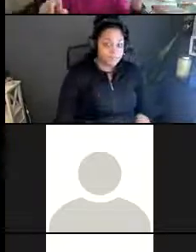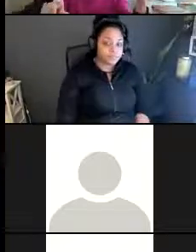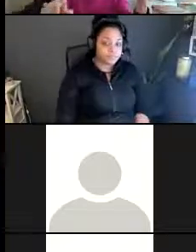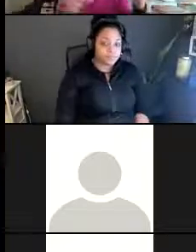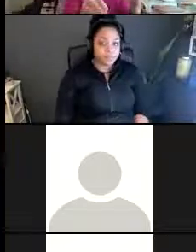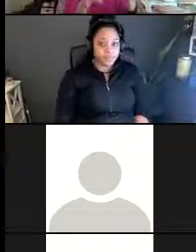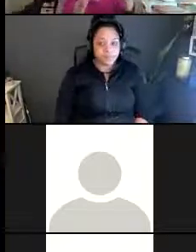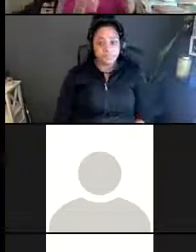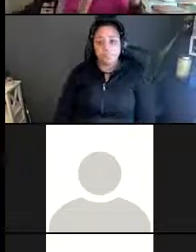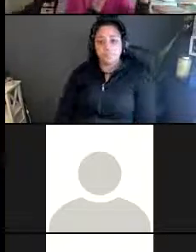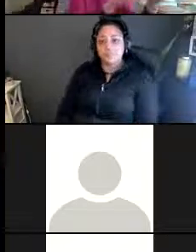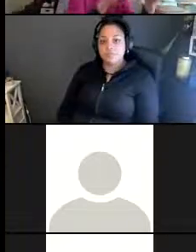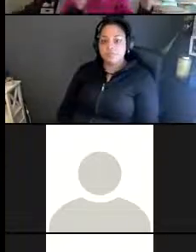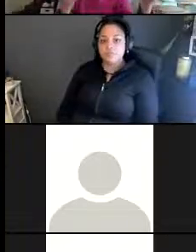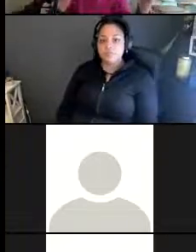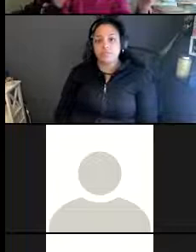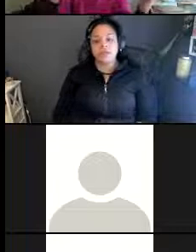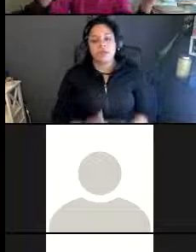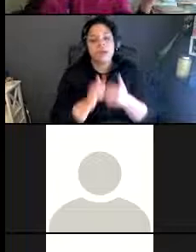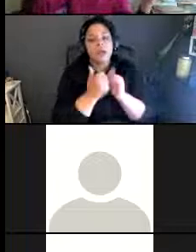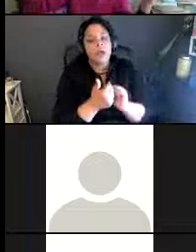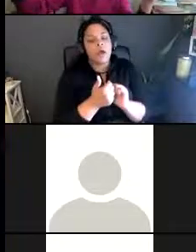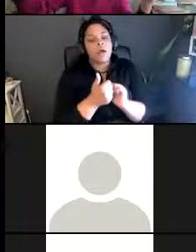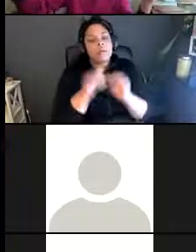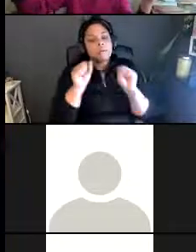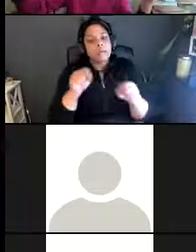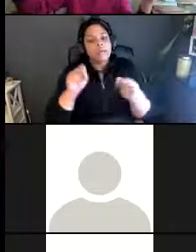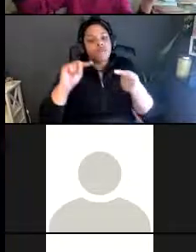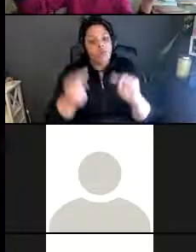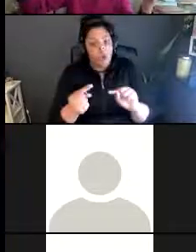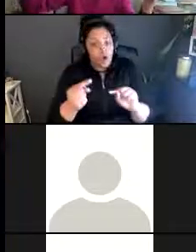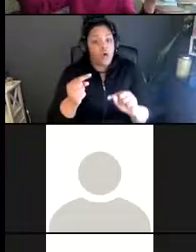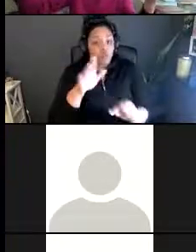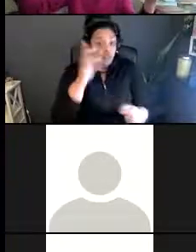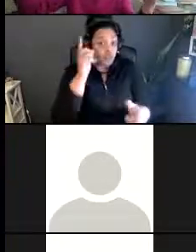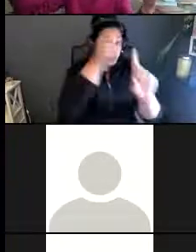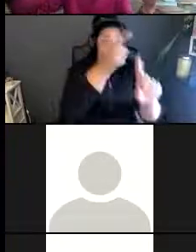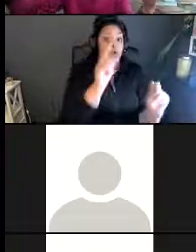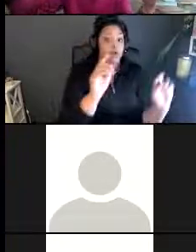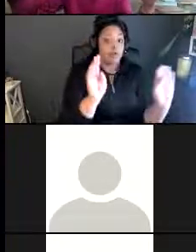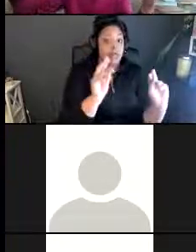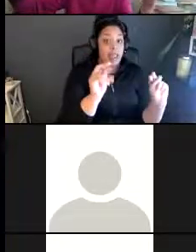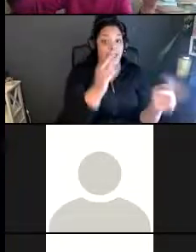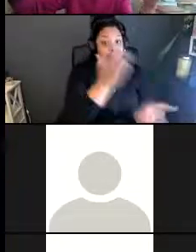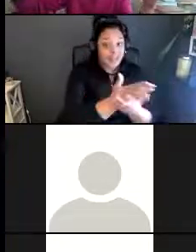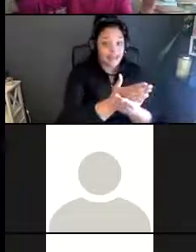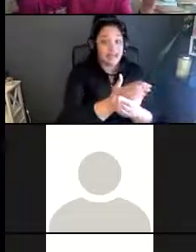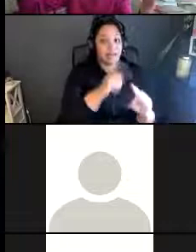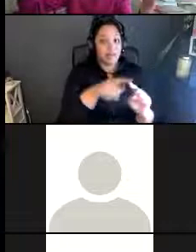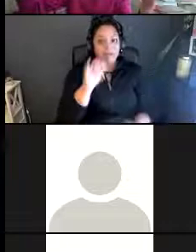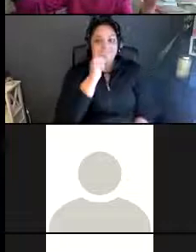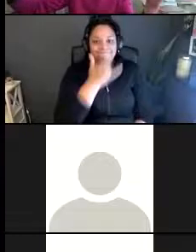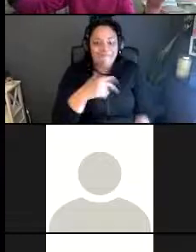Or how do we reduce the potential harm even if your goal is abstinence and you slip up and you have a